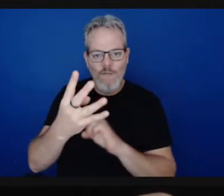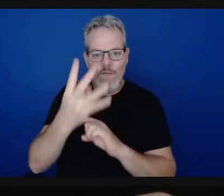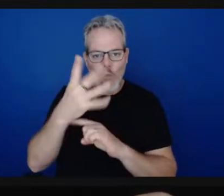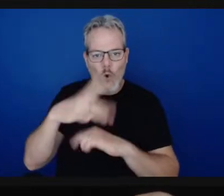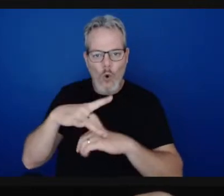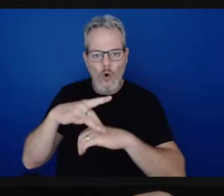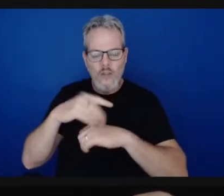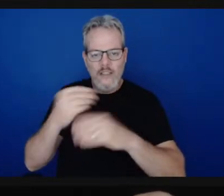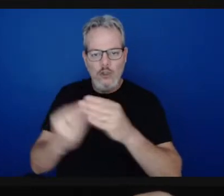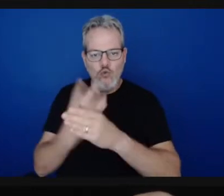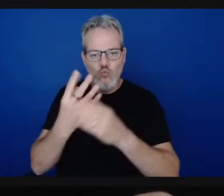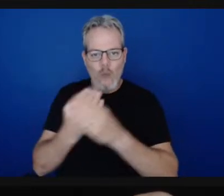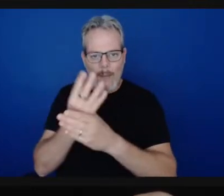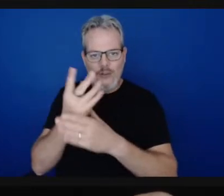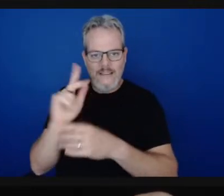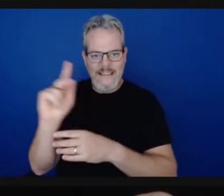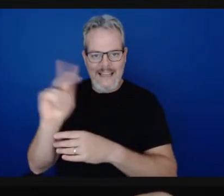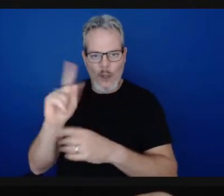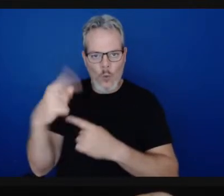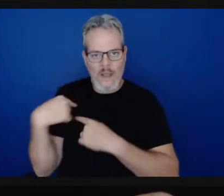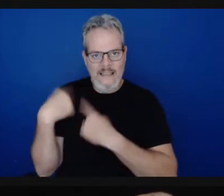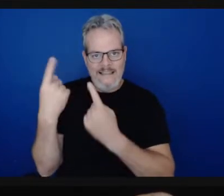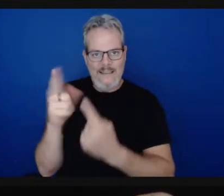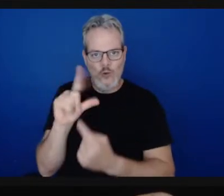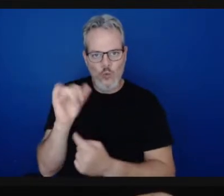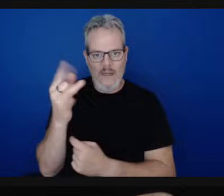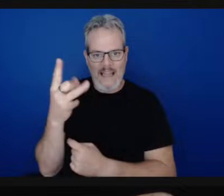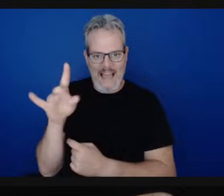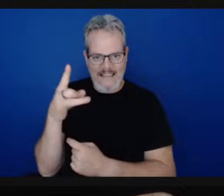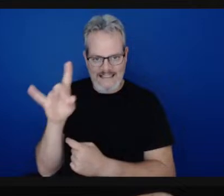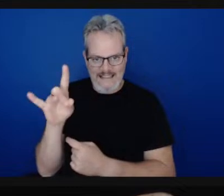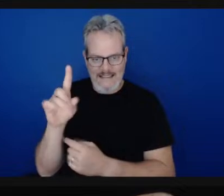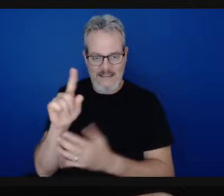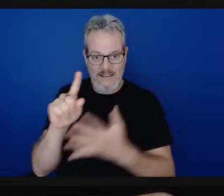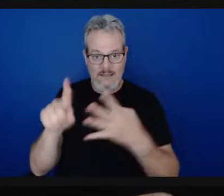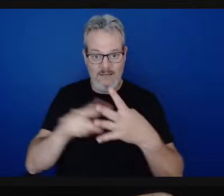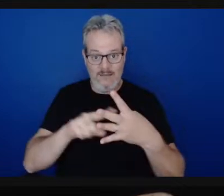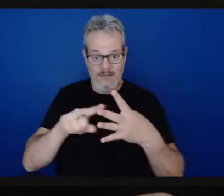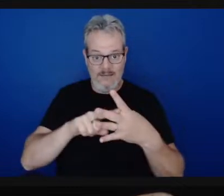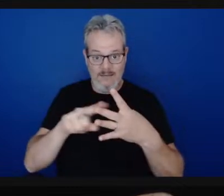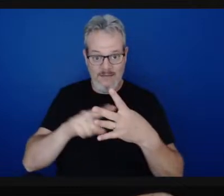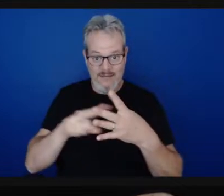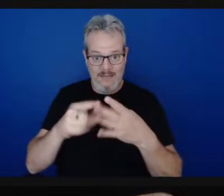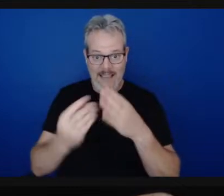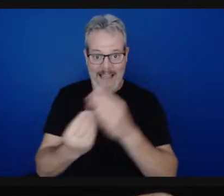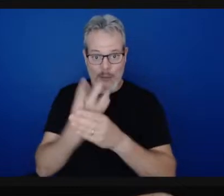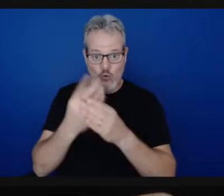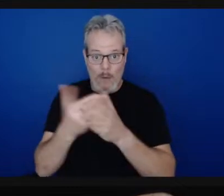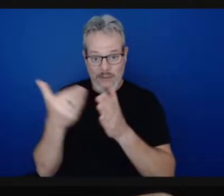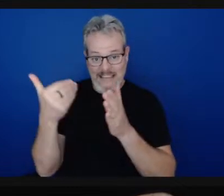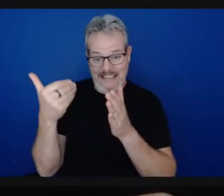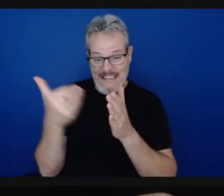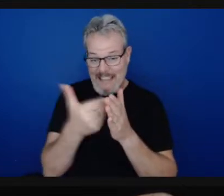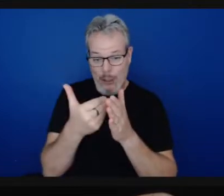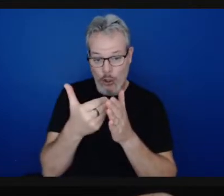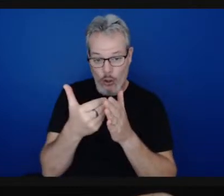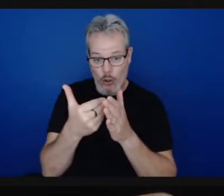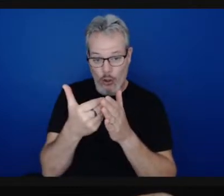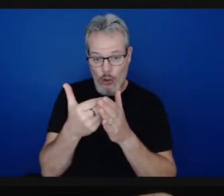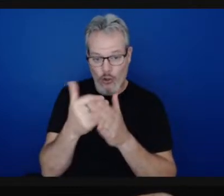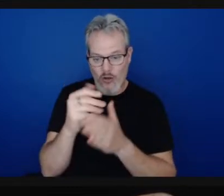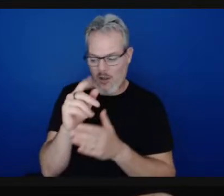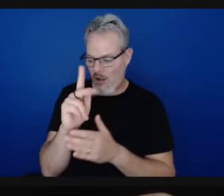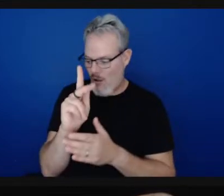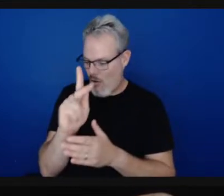since 2018 at the summit. The week after that, eruptions near Kilauea summit. This is Koaʻe Fault